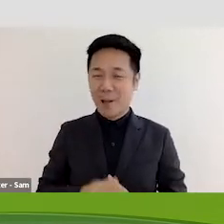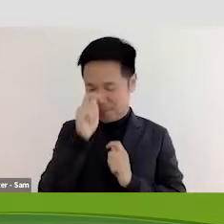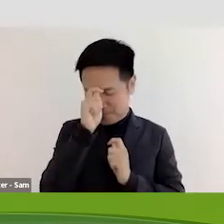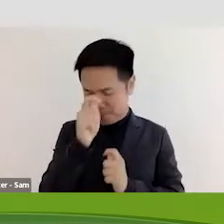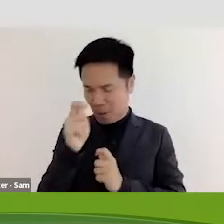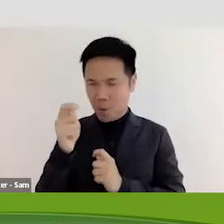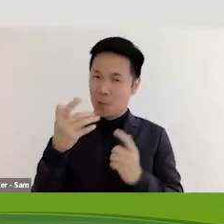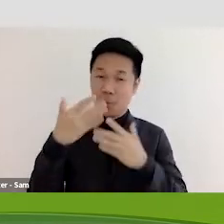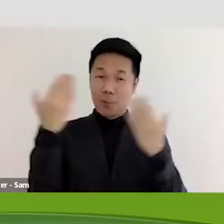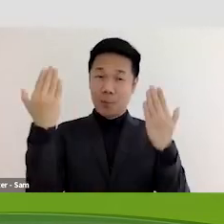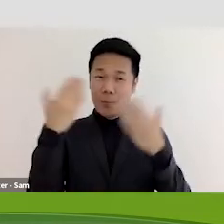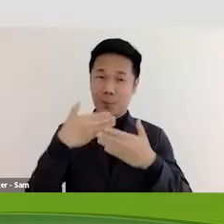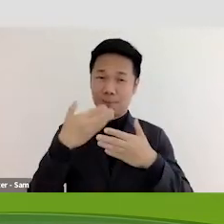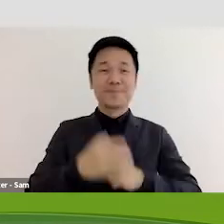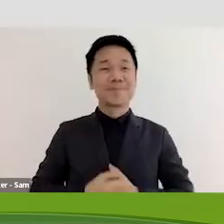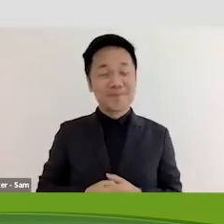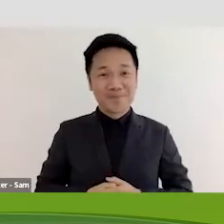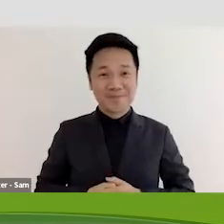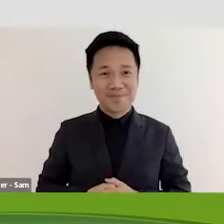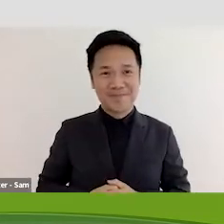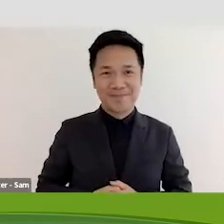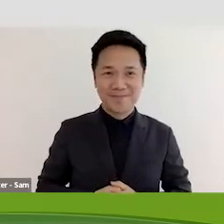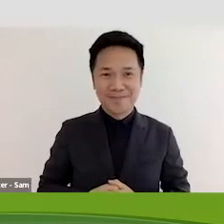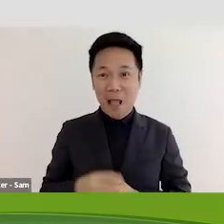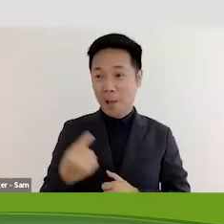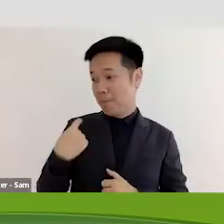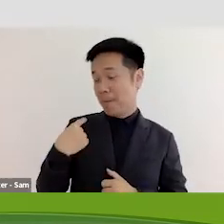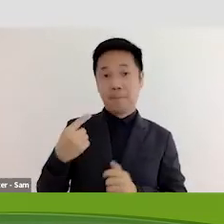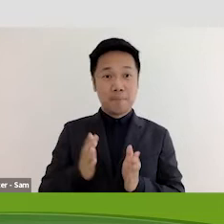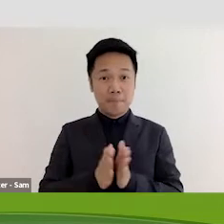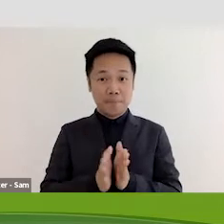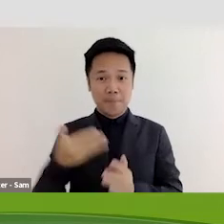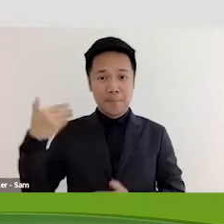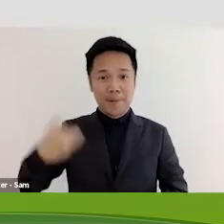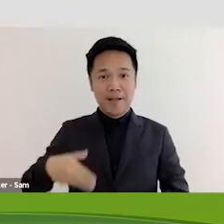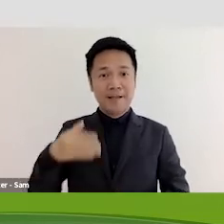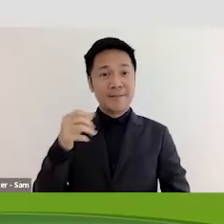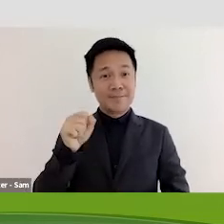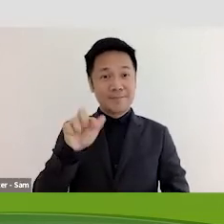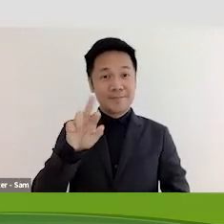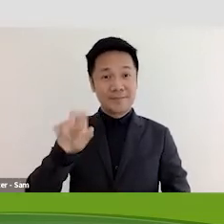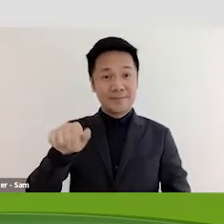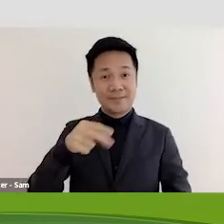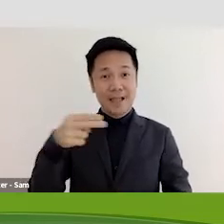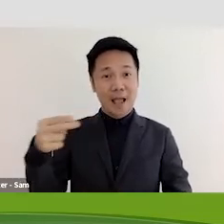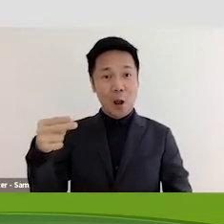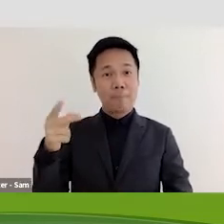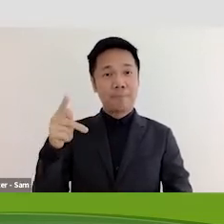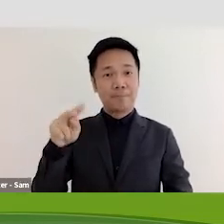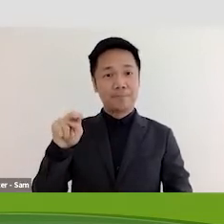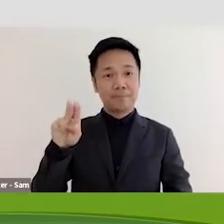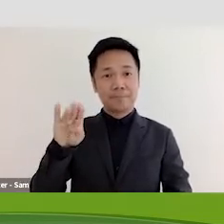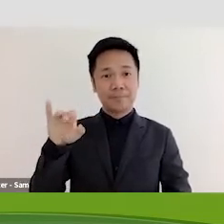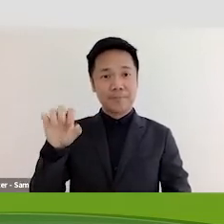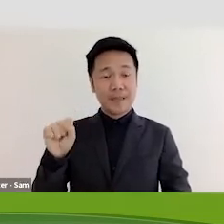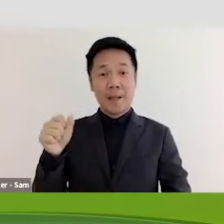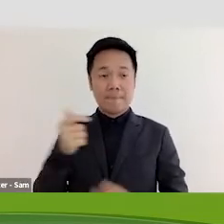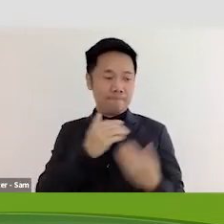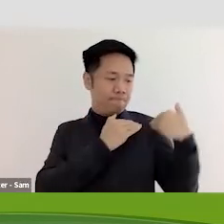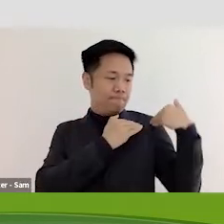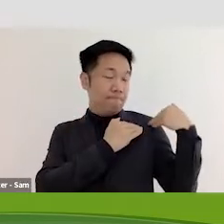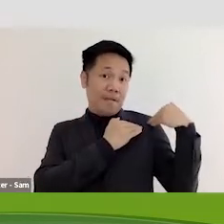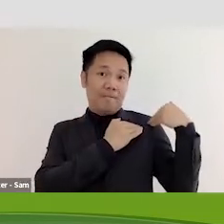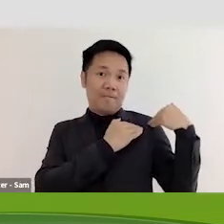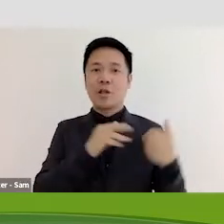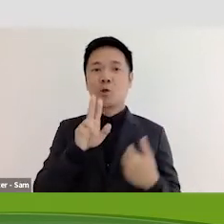good afternoon. As mentioned already, I'm Sarah Nibs, and I'm the officer in charge of UN Women's Regional Office for Asia and the